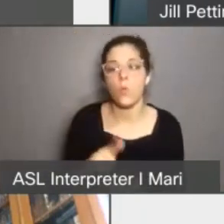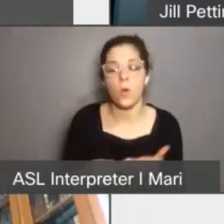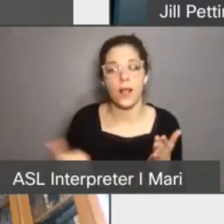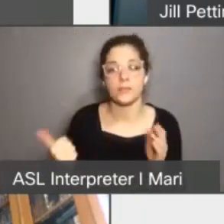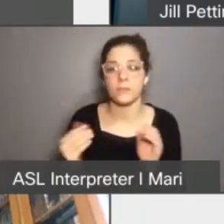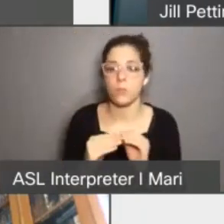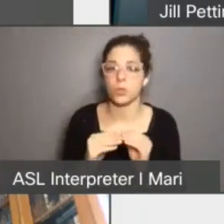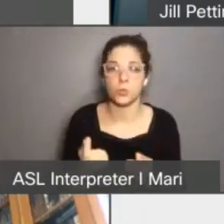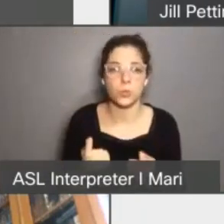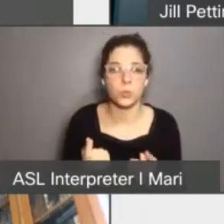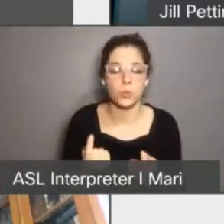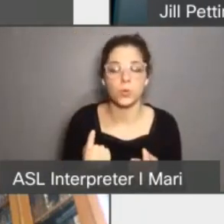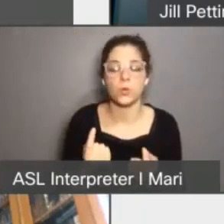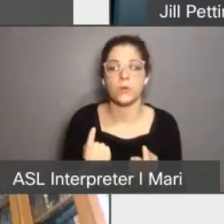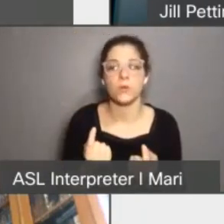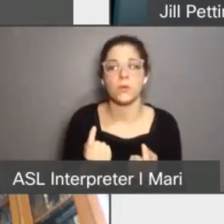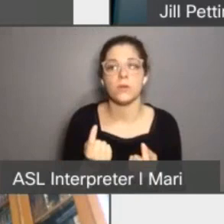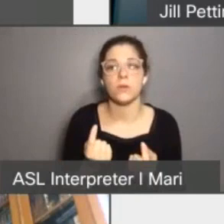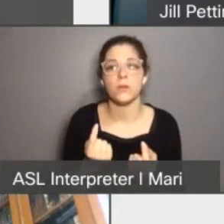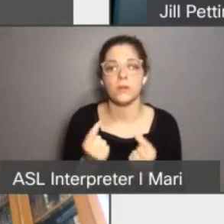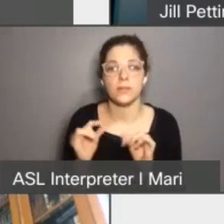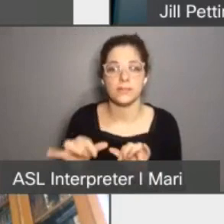to do. And so same with my